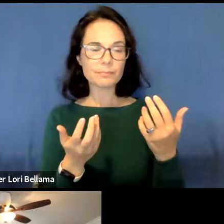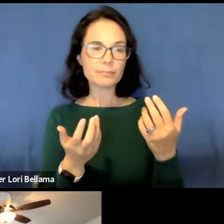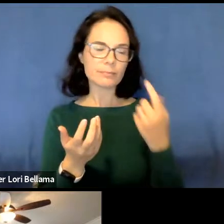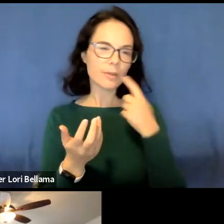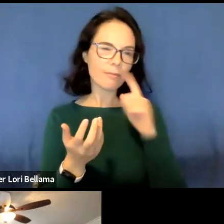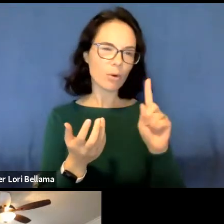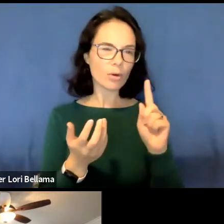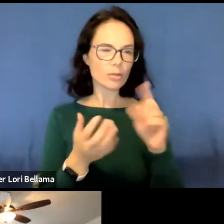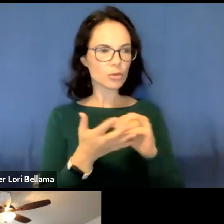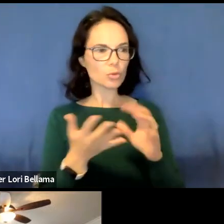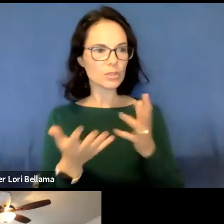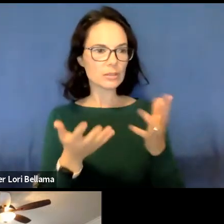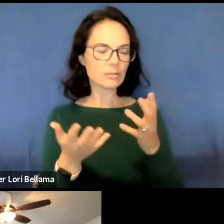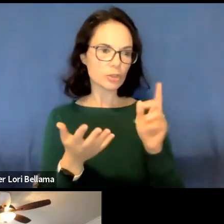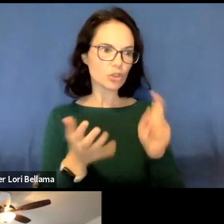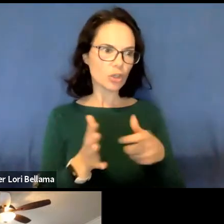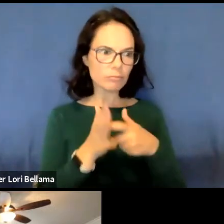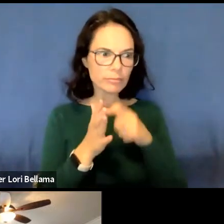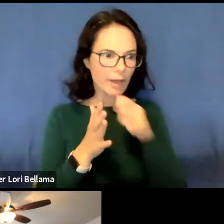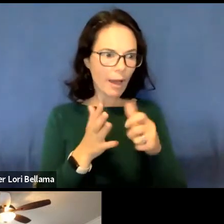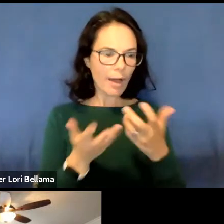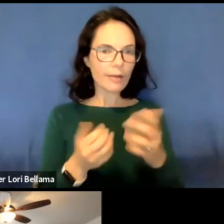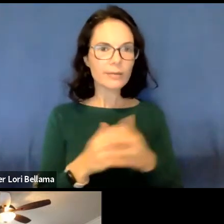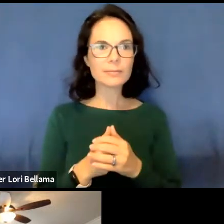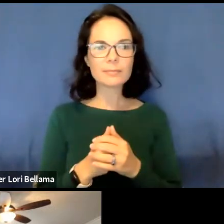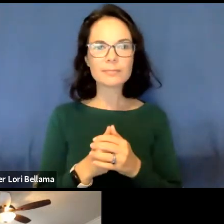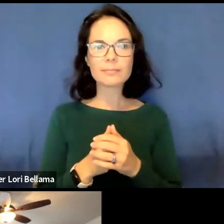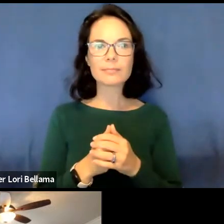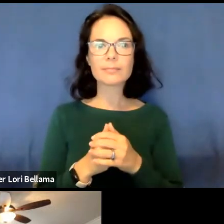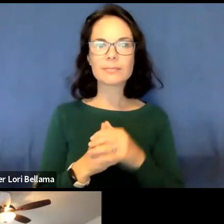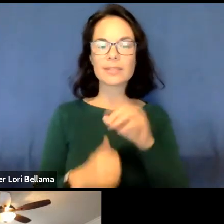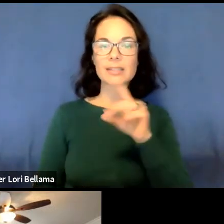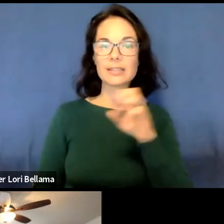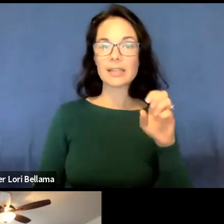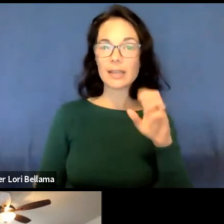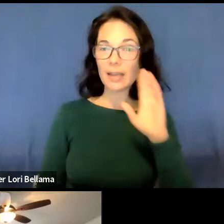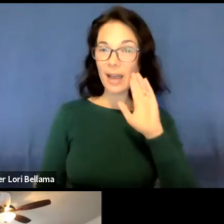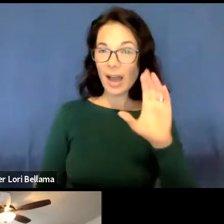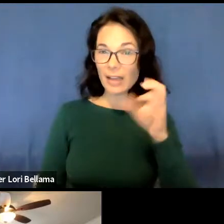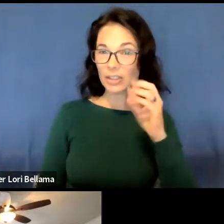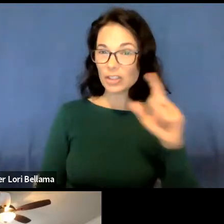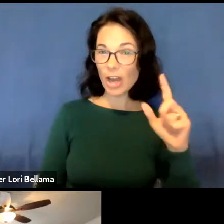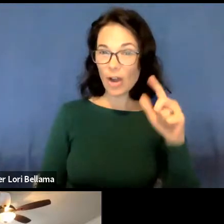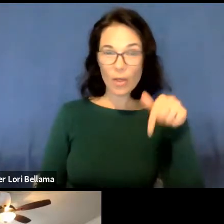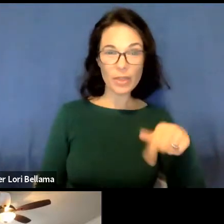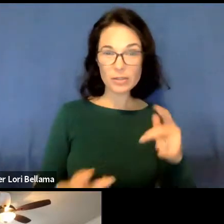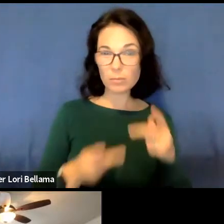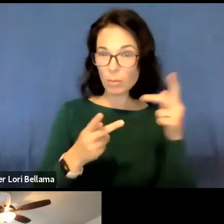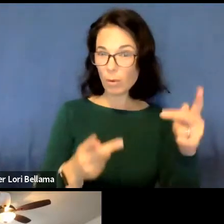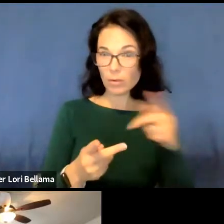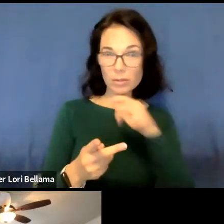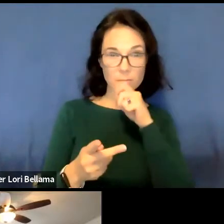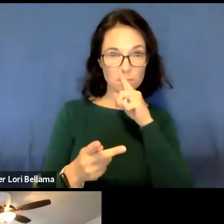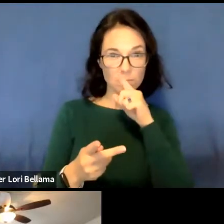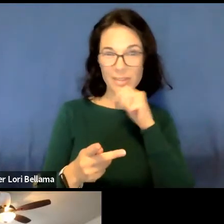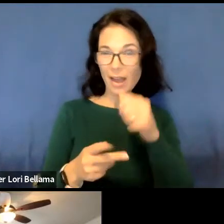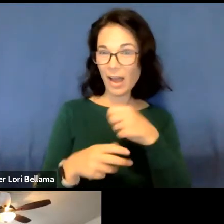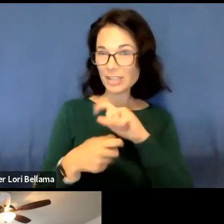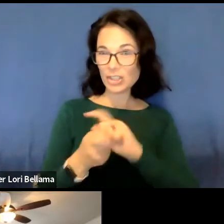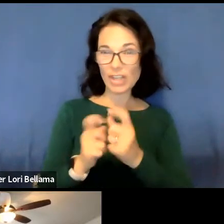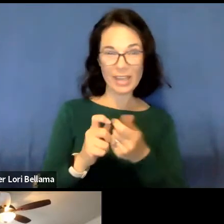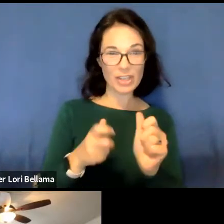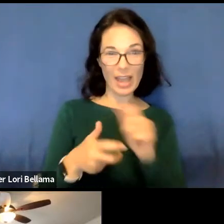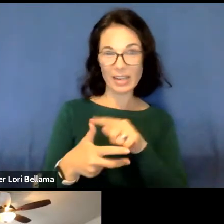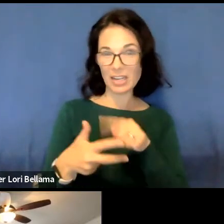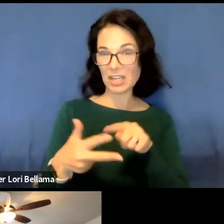our students. Hi, Cheryl. This proposal does not change any of the 3 GE patterns, and 2 of them